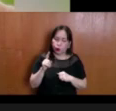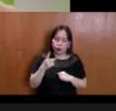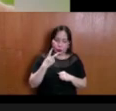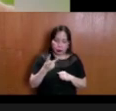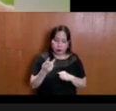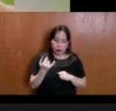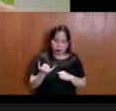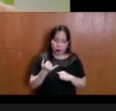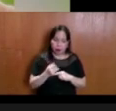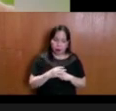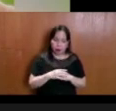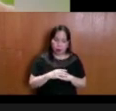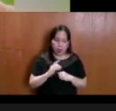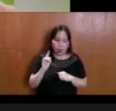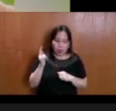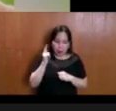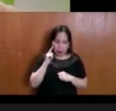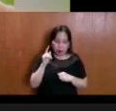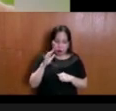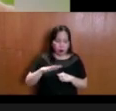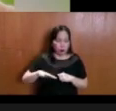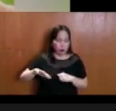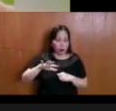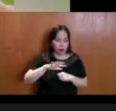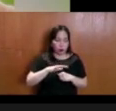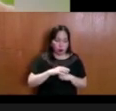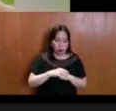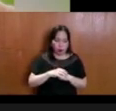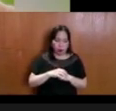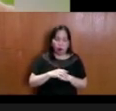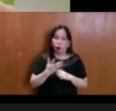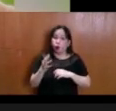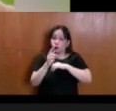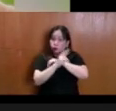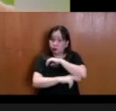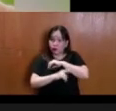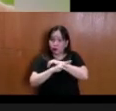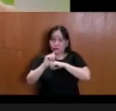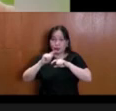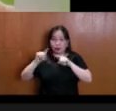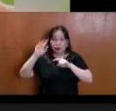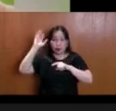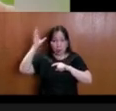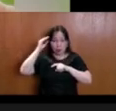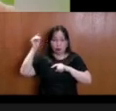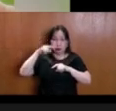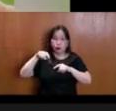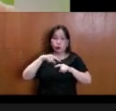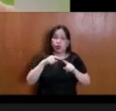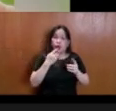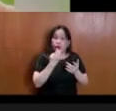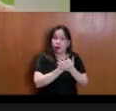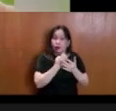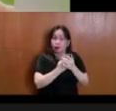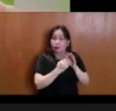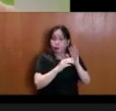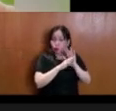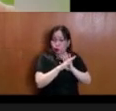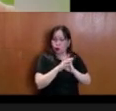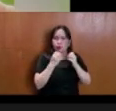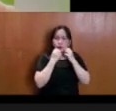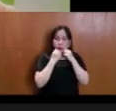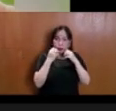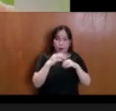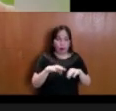seeing is that governments across the region are seeing that economic growth is crucial, but